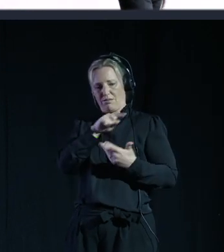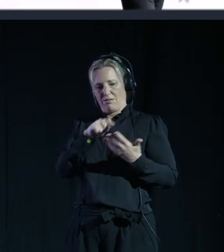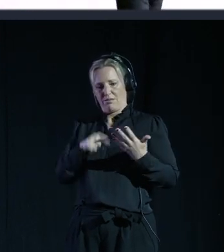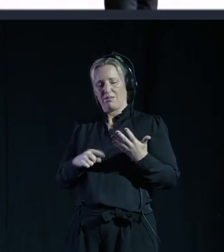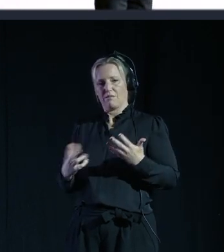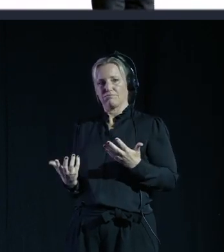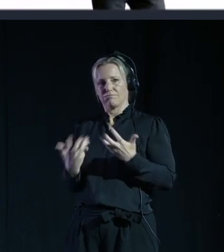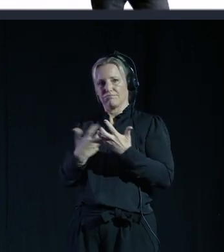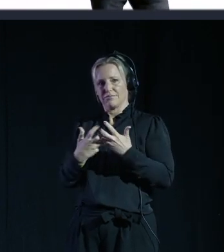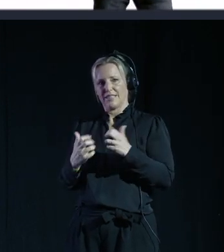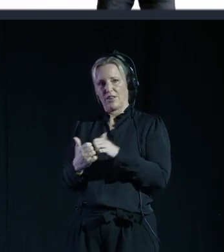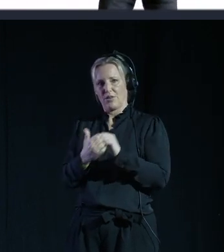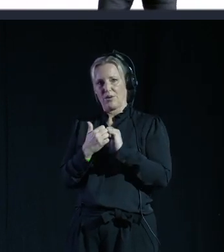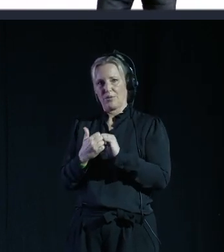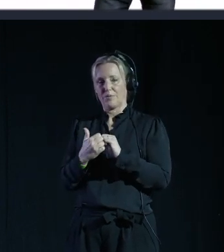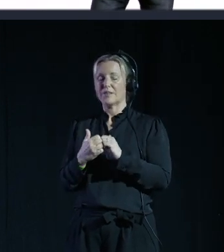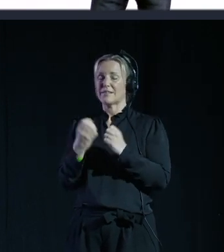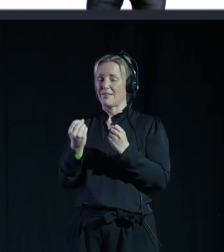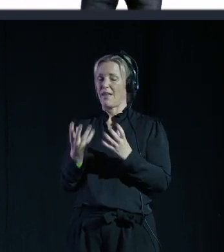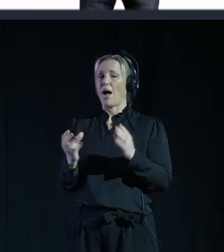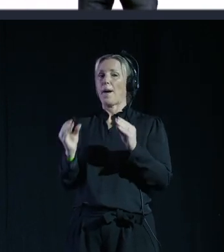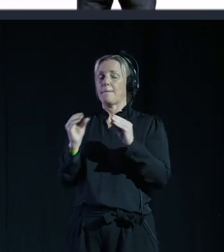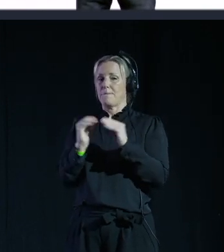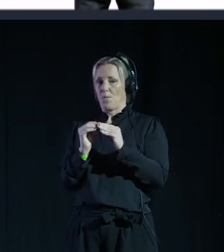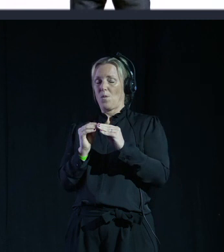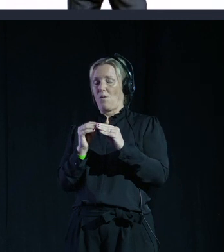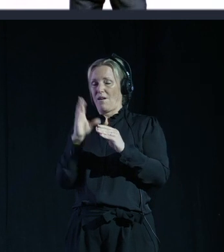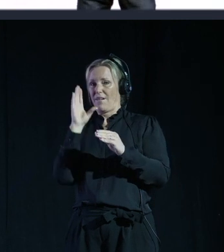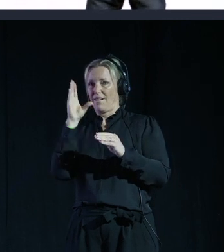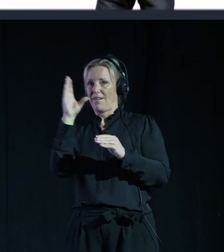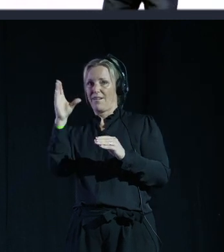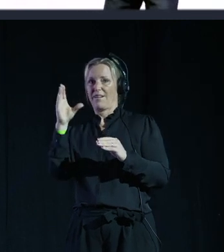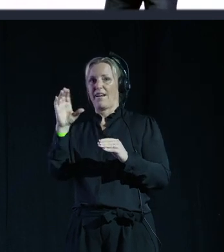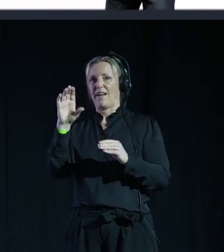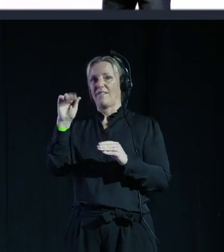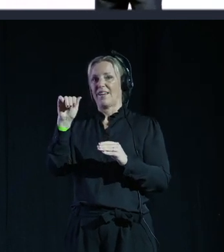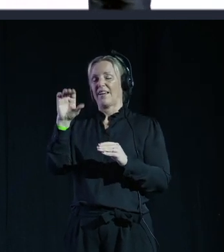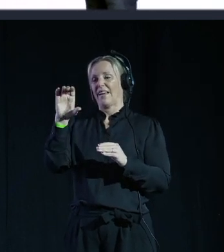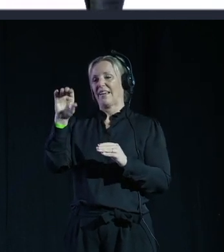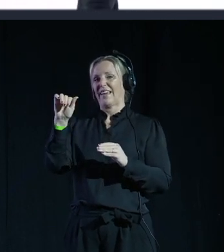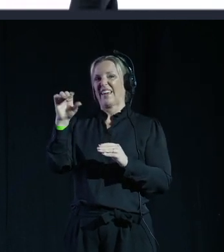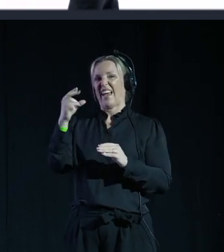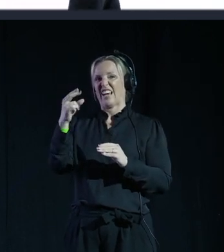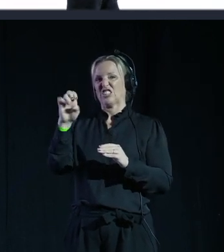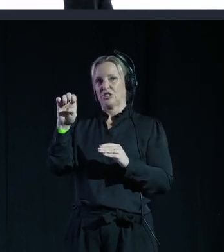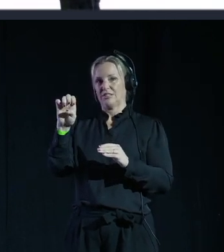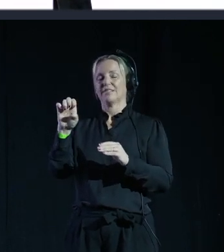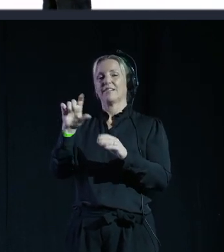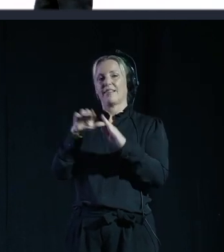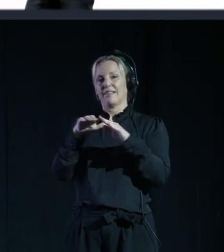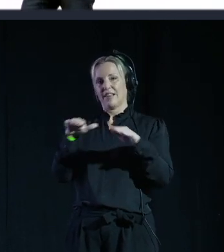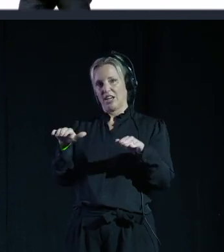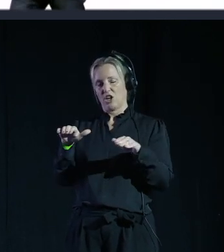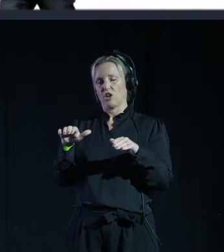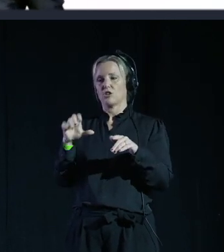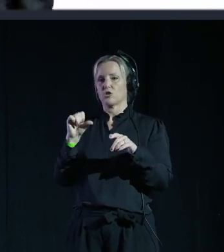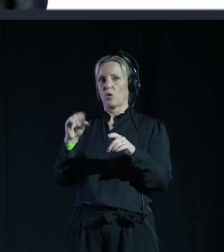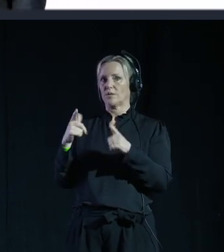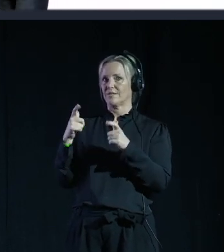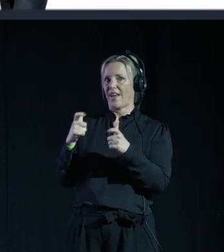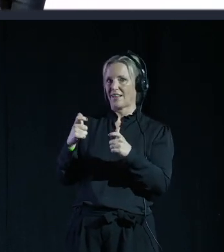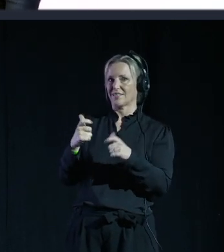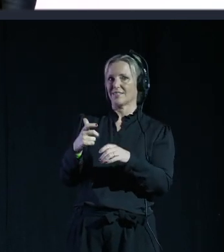coming too. The roadmap is just as exciting. We're working on a caching layer to make things even faster. We've got